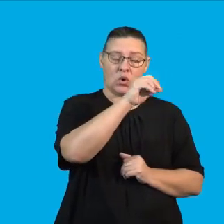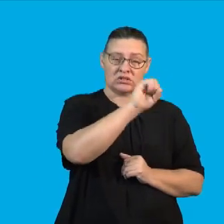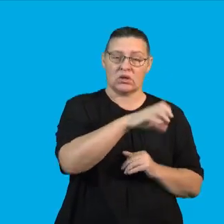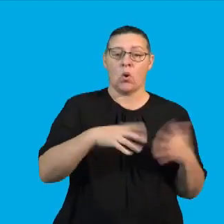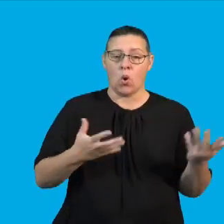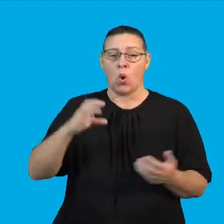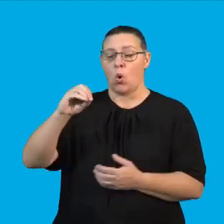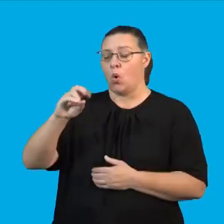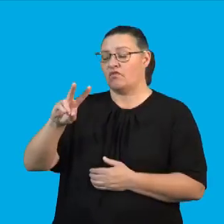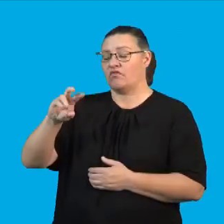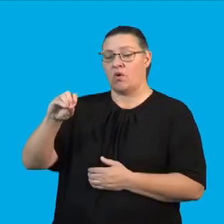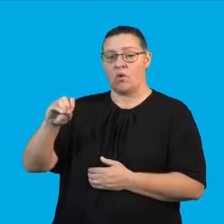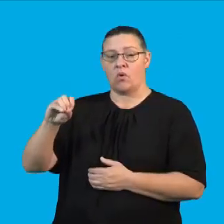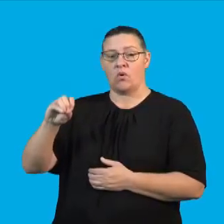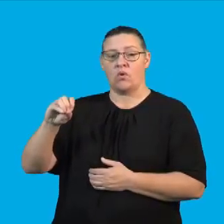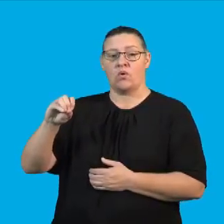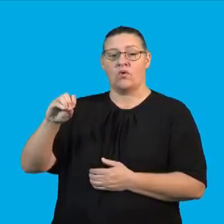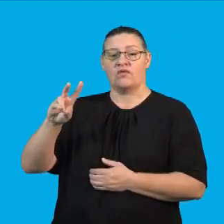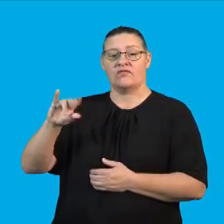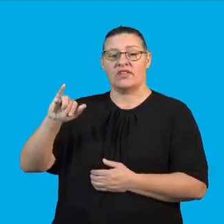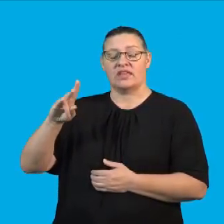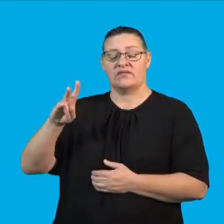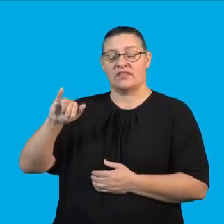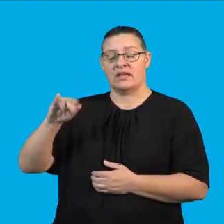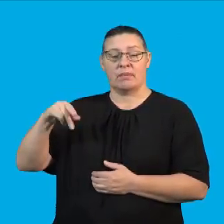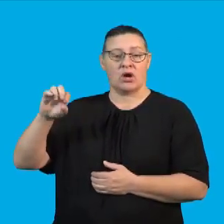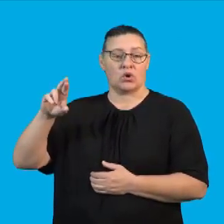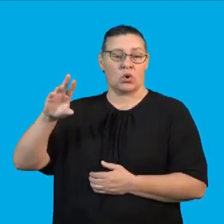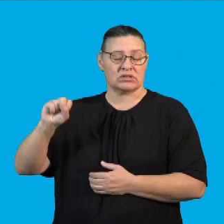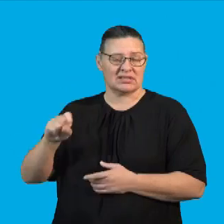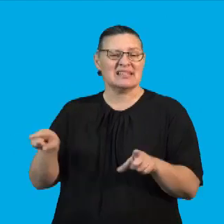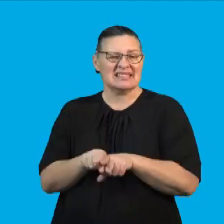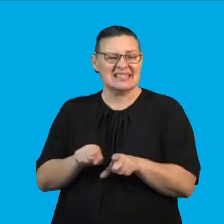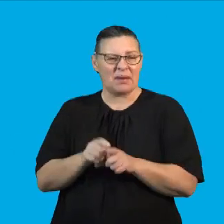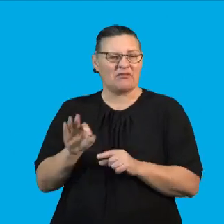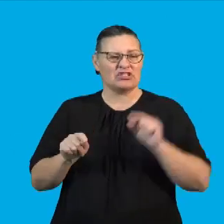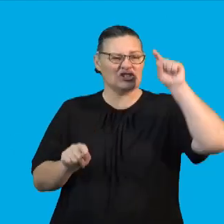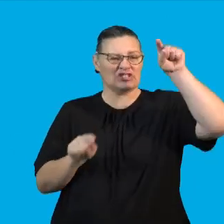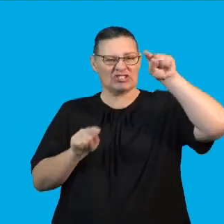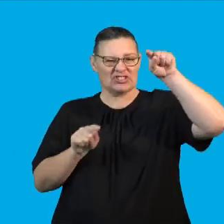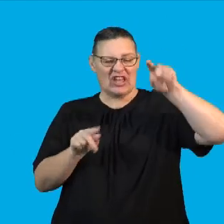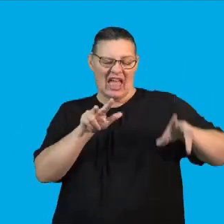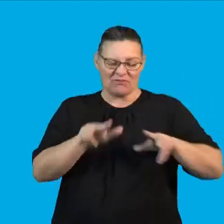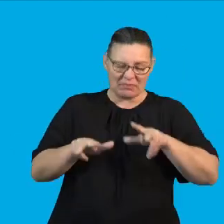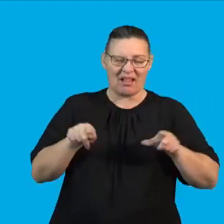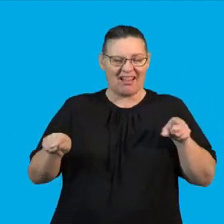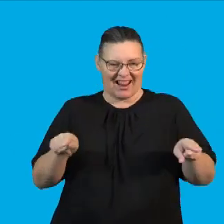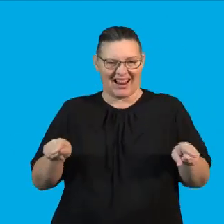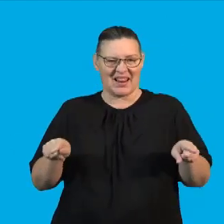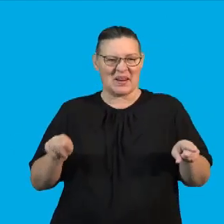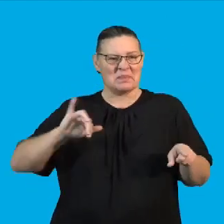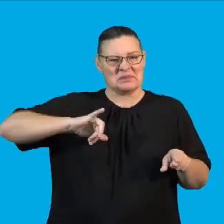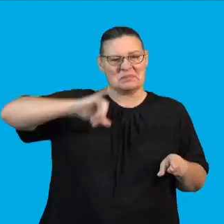Oviparous or ovoviviparous? Oviparous, ovoviviparous, just like fish, we've got